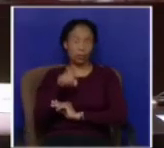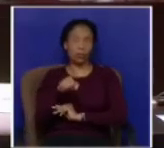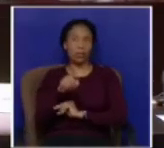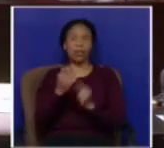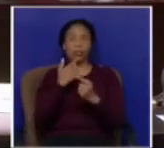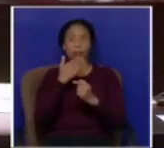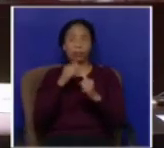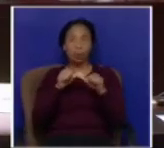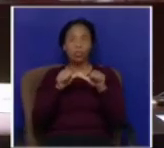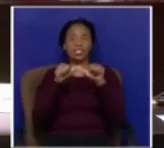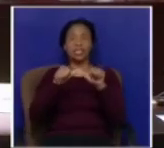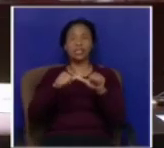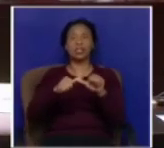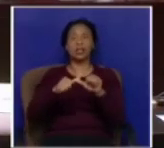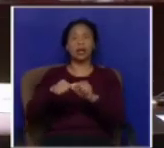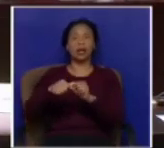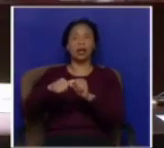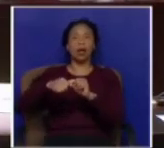proceed to read the oath.